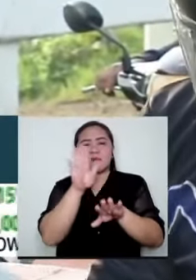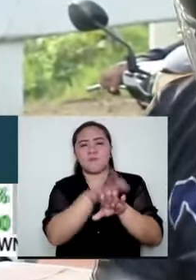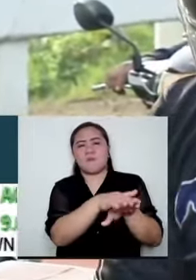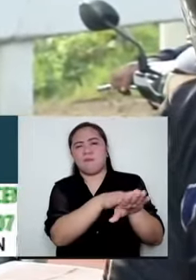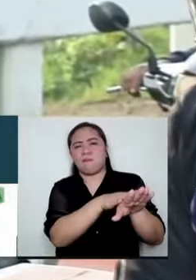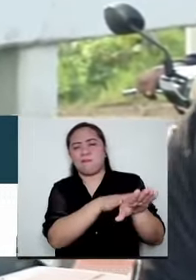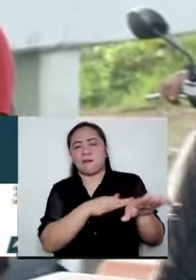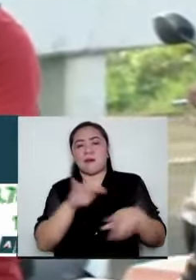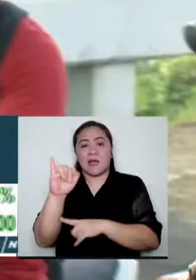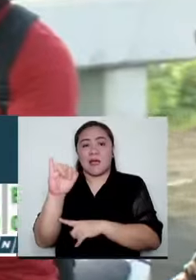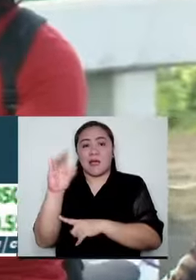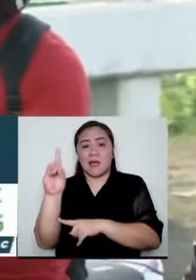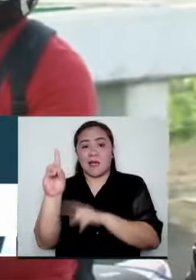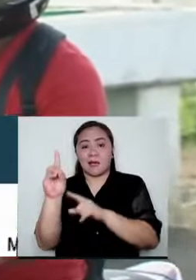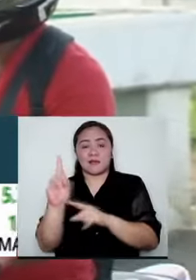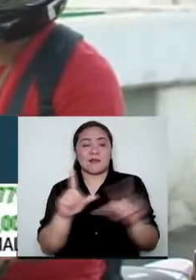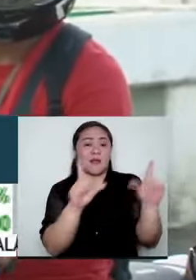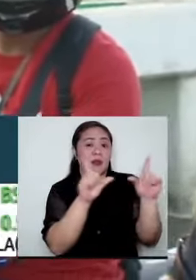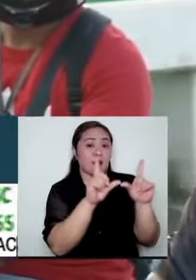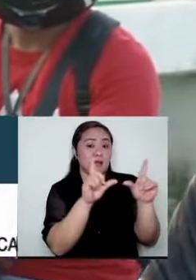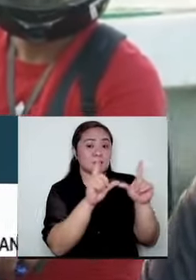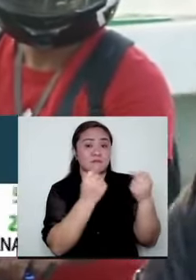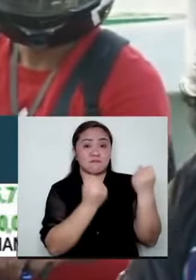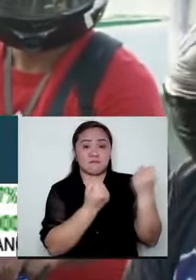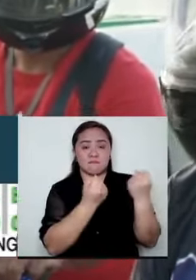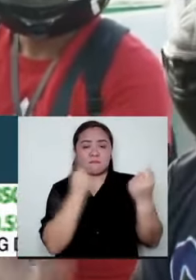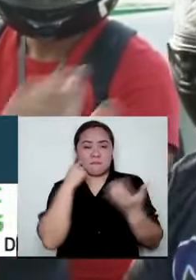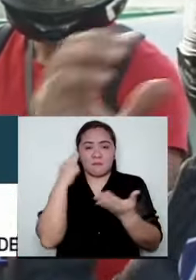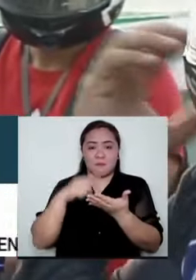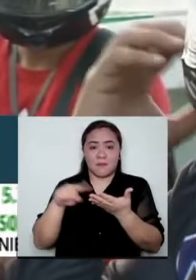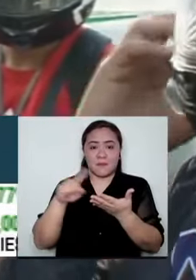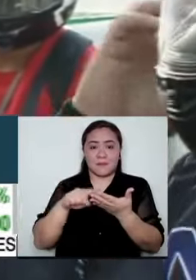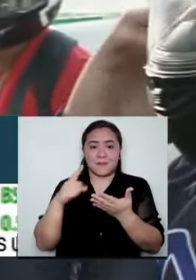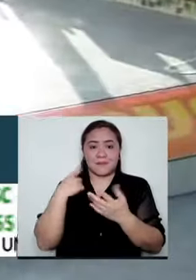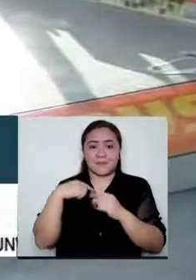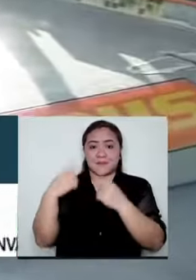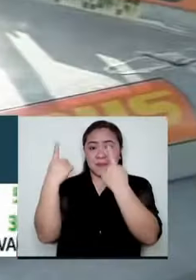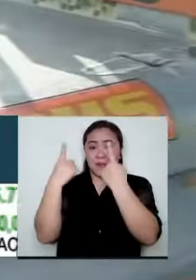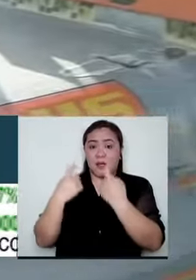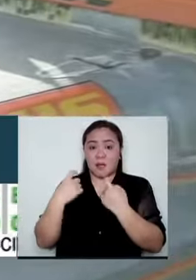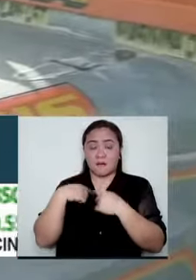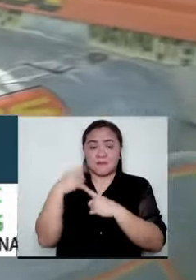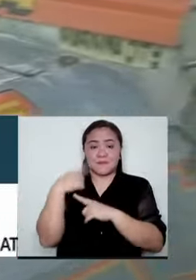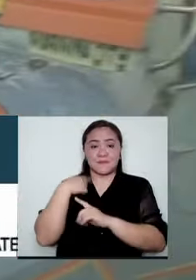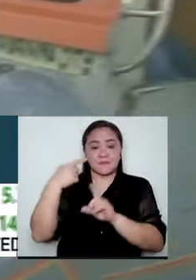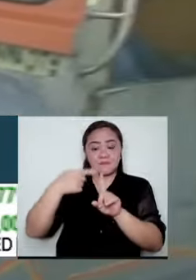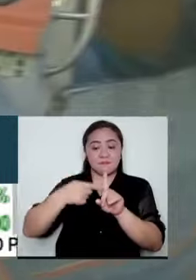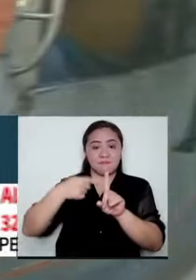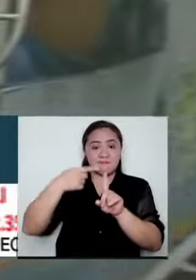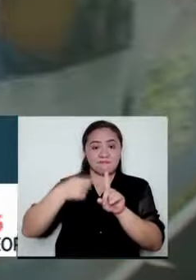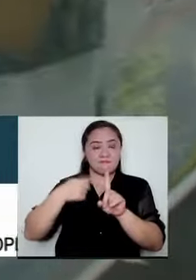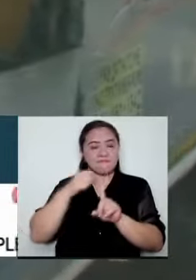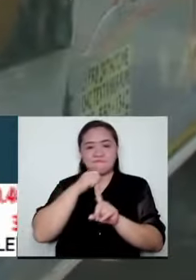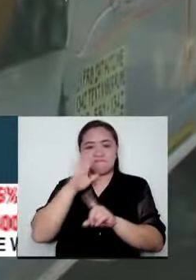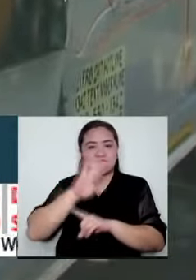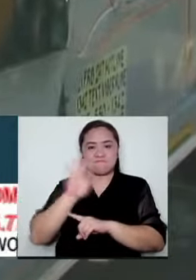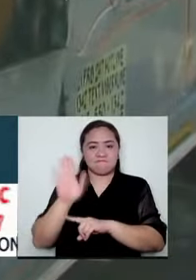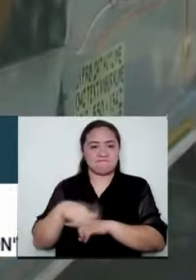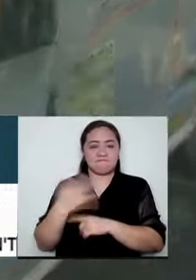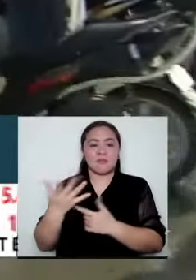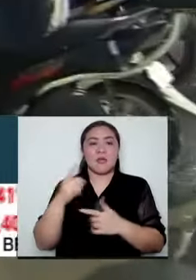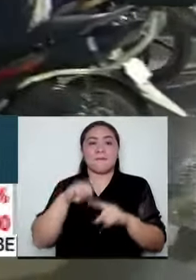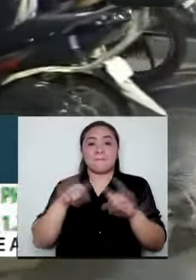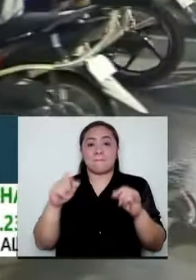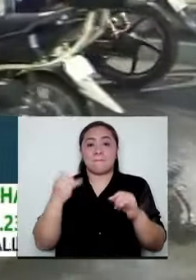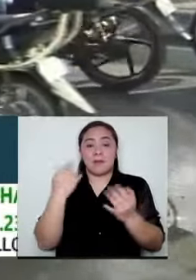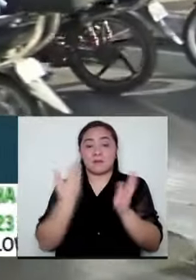driver's licenses are being checked. Temperature isn't being checked anymore, and as long as passengers can provide enough proof